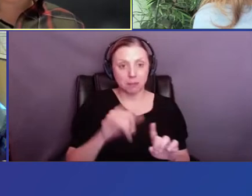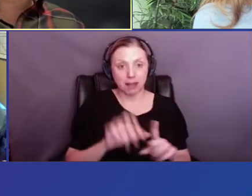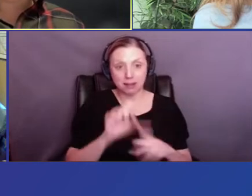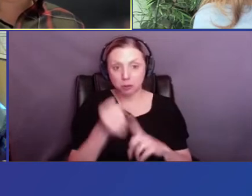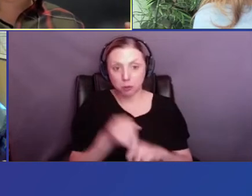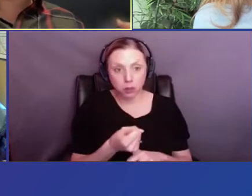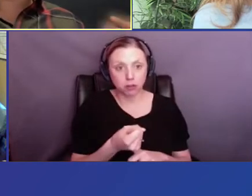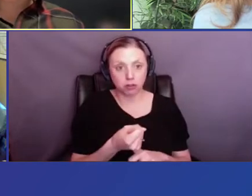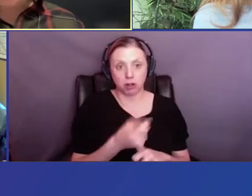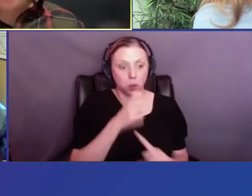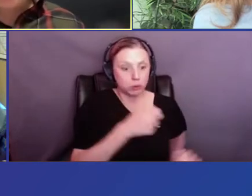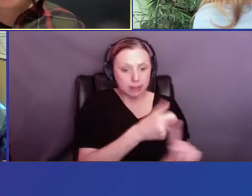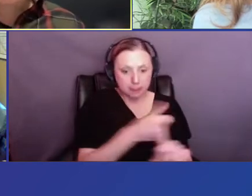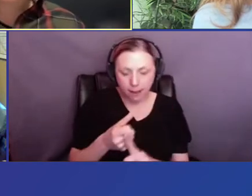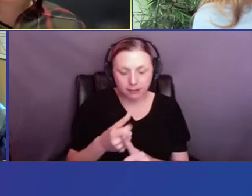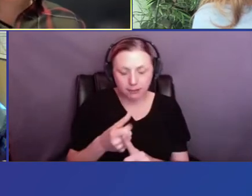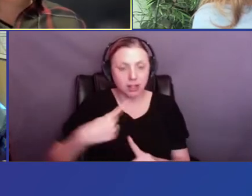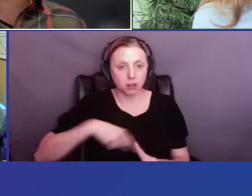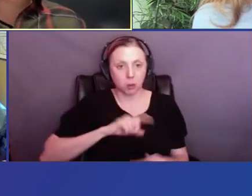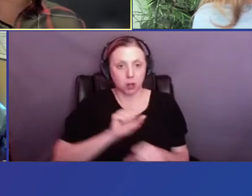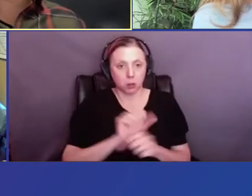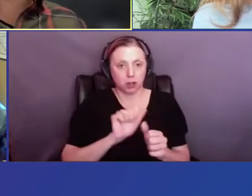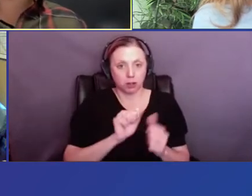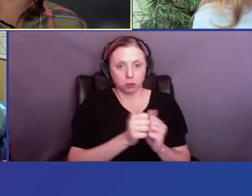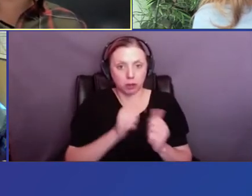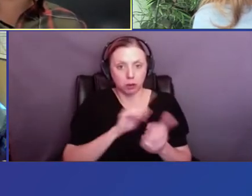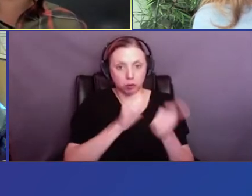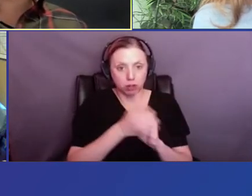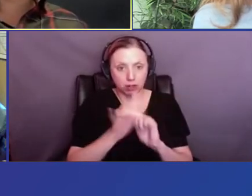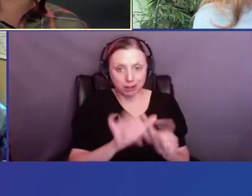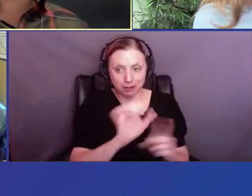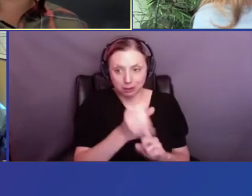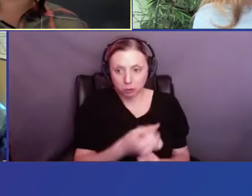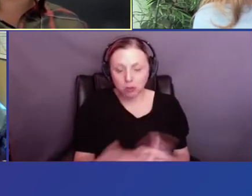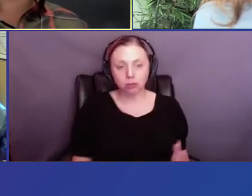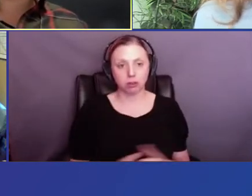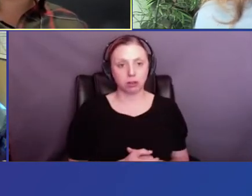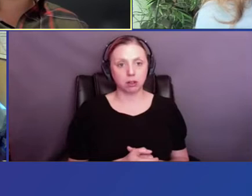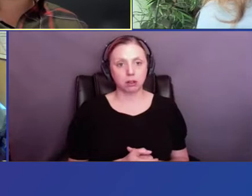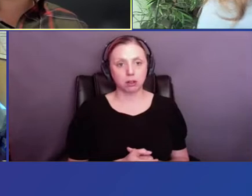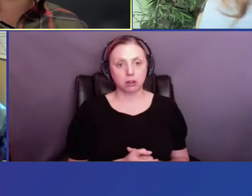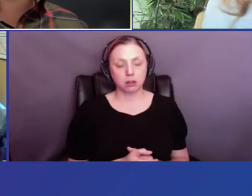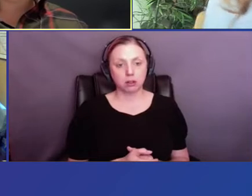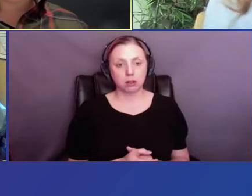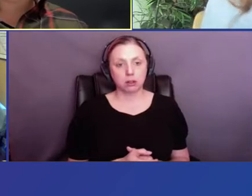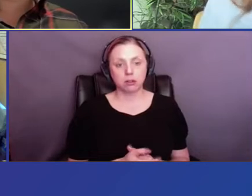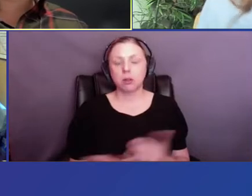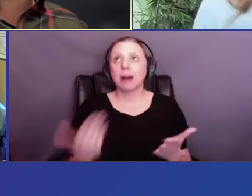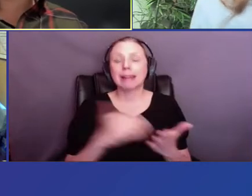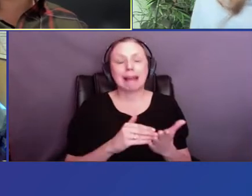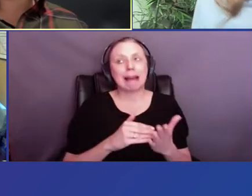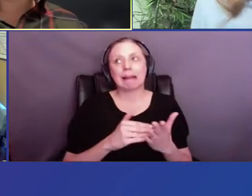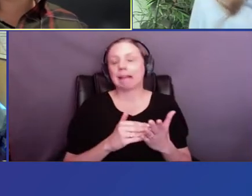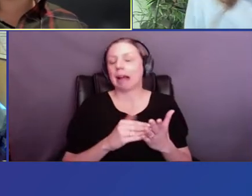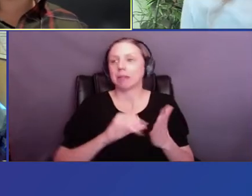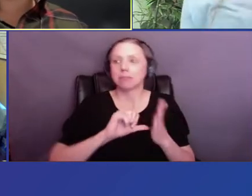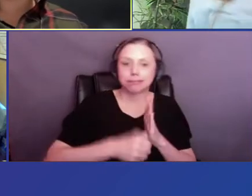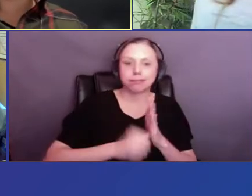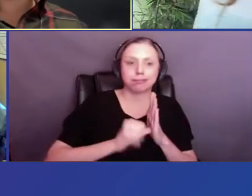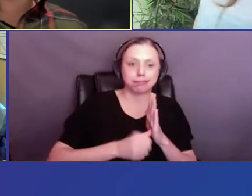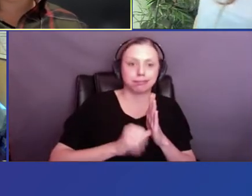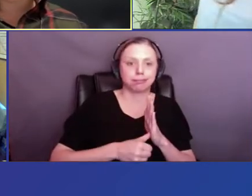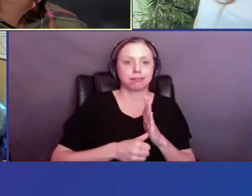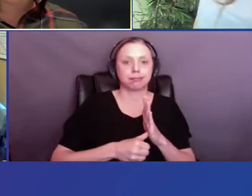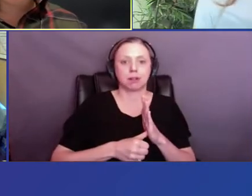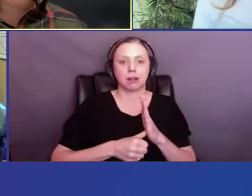work together to change. And so it was, again, I can't stress enough how pivotal it